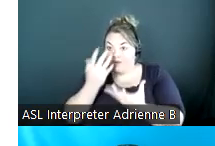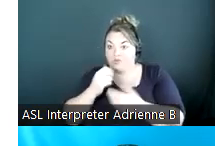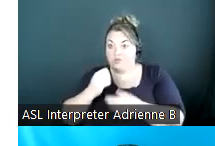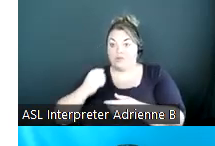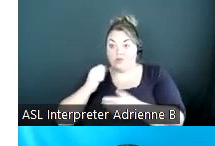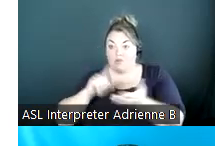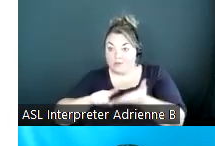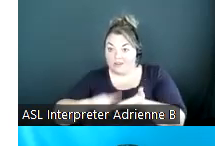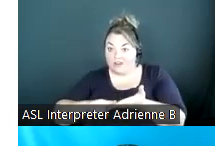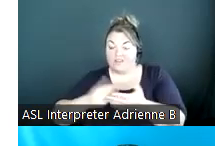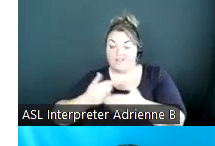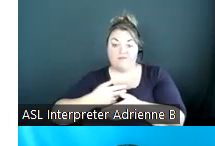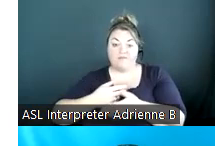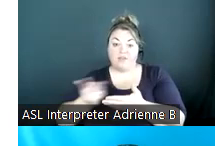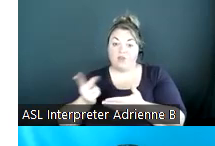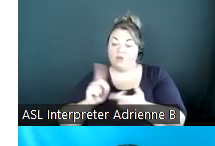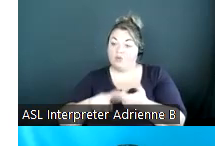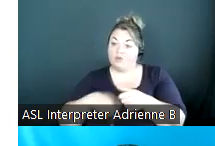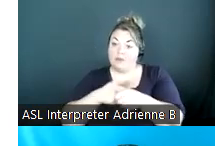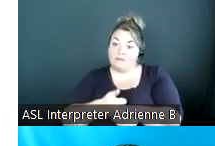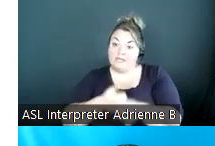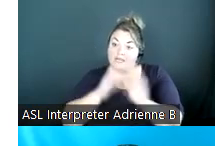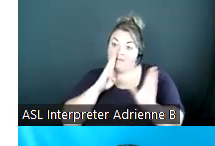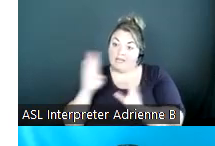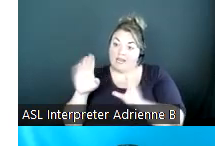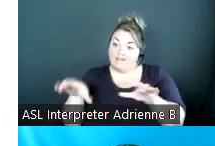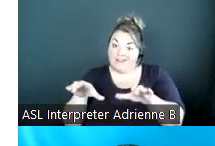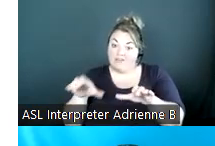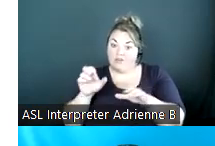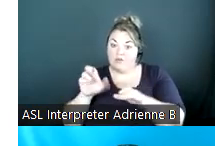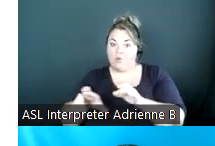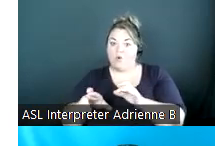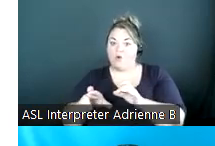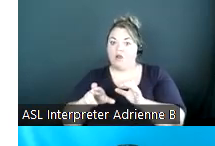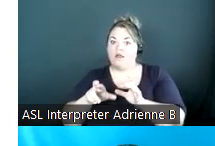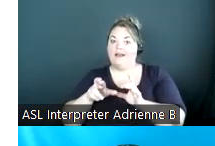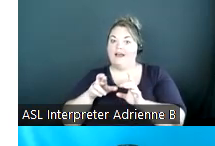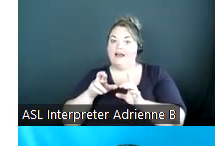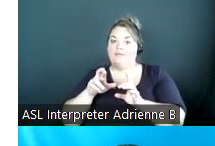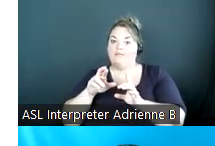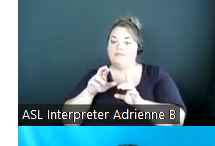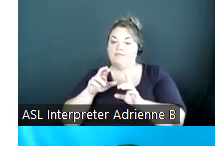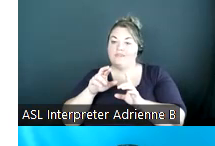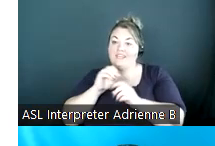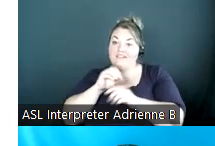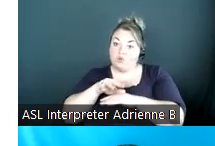to complete a plan of action, or undue influence or coercion over an individual.